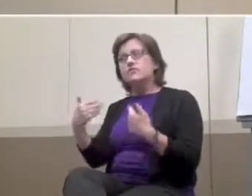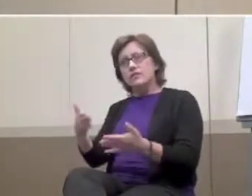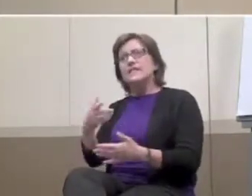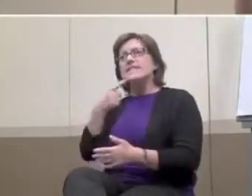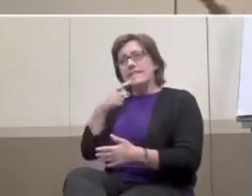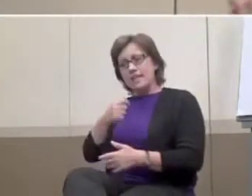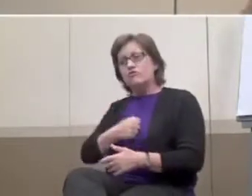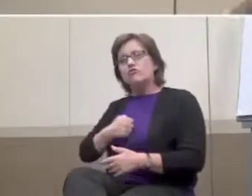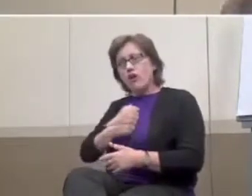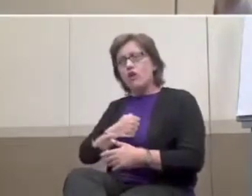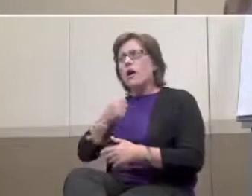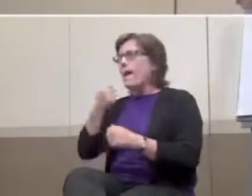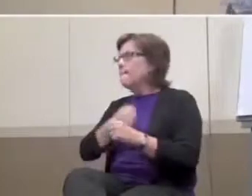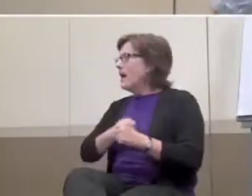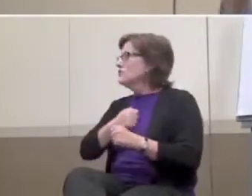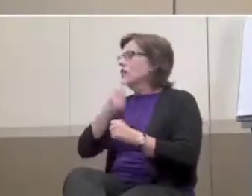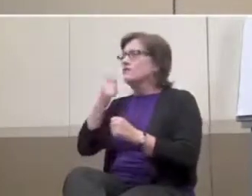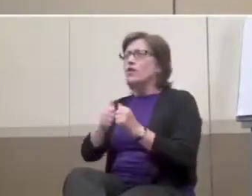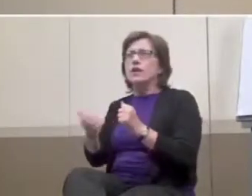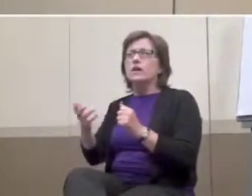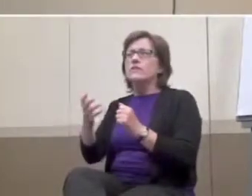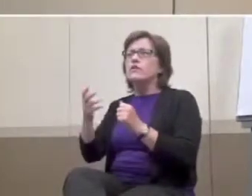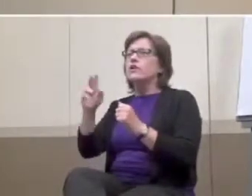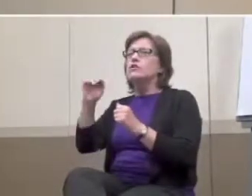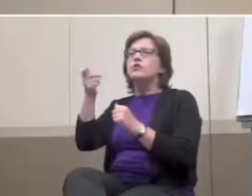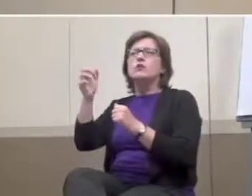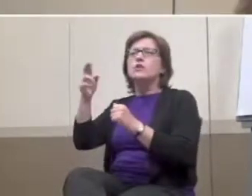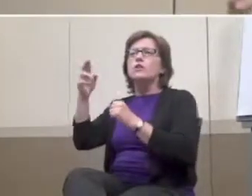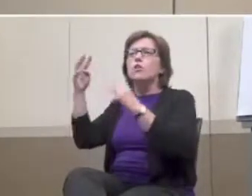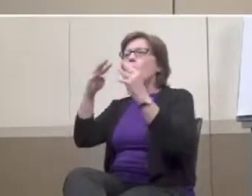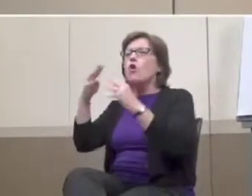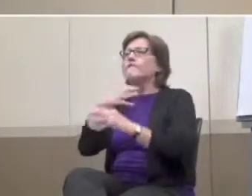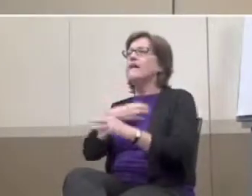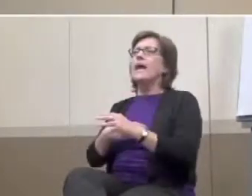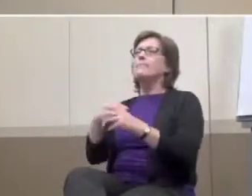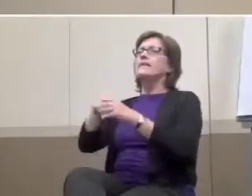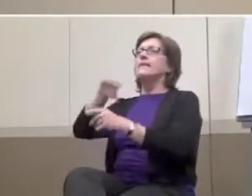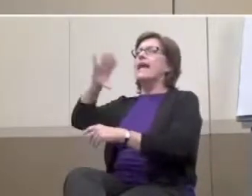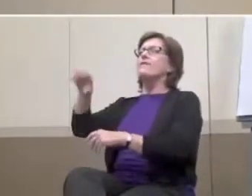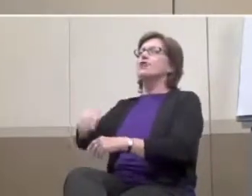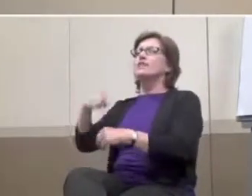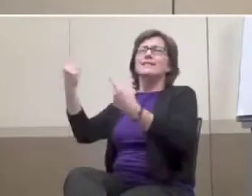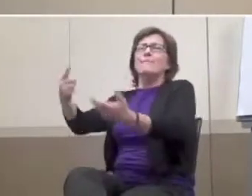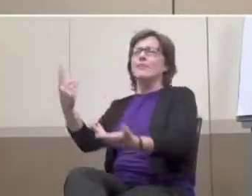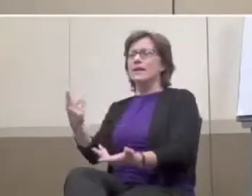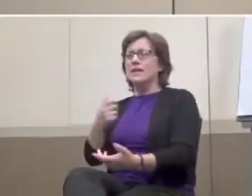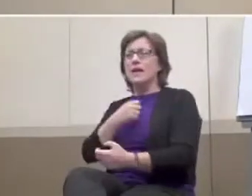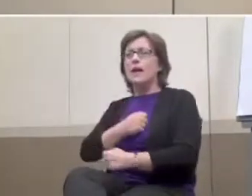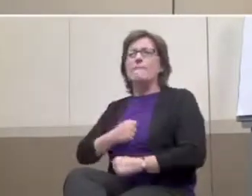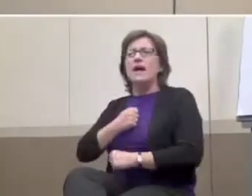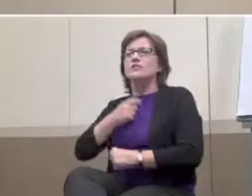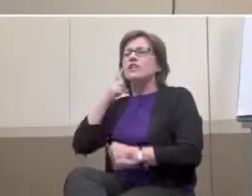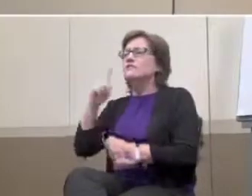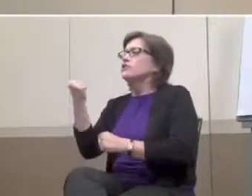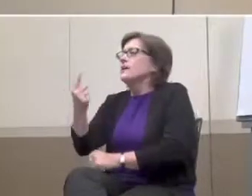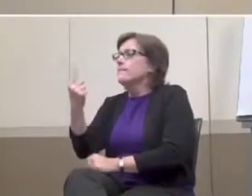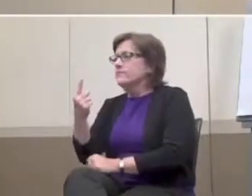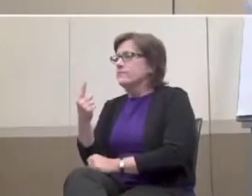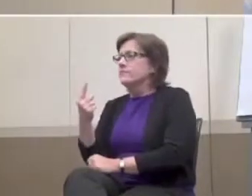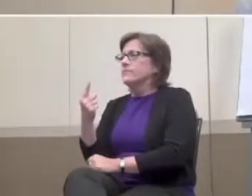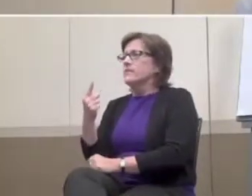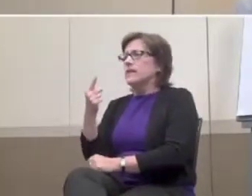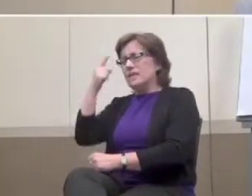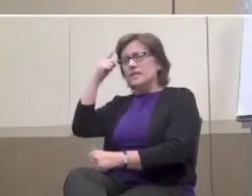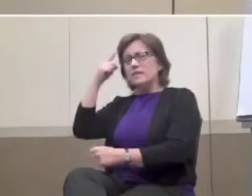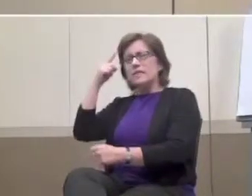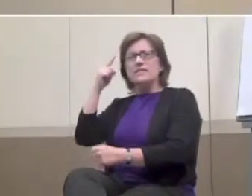say you're sorry. Apologize for anything. Apologize for nuclear war or famine in Africa or something. Apologize for something in the argument. And it sounds